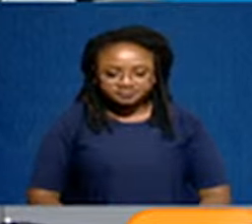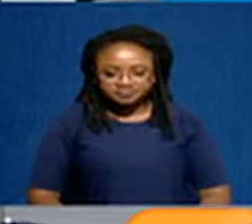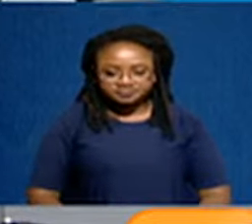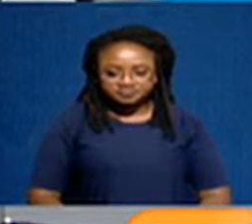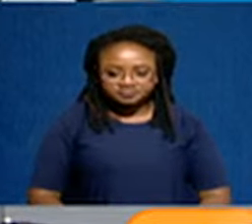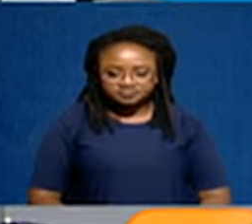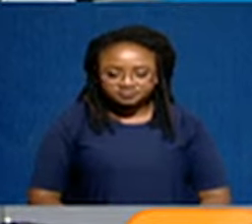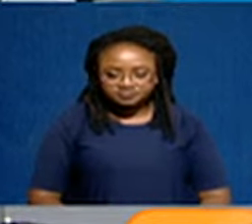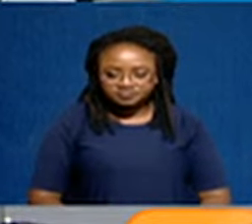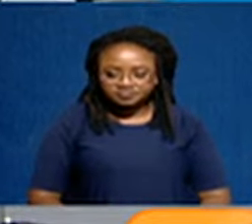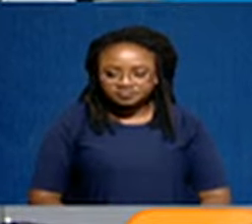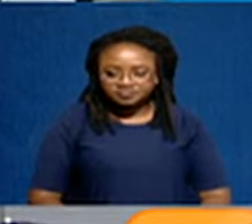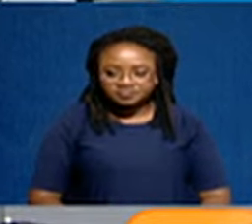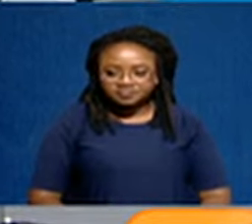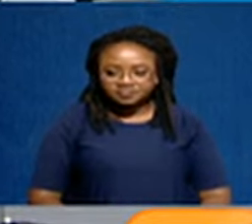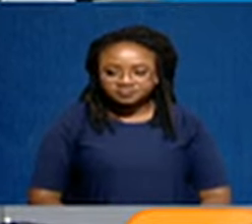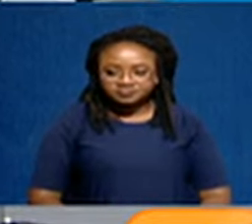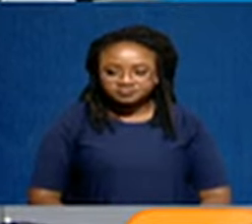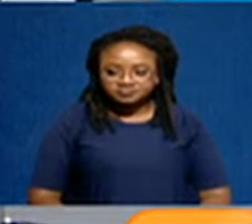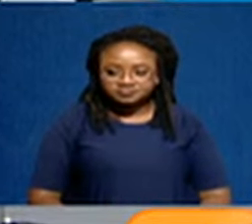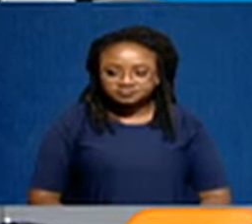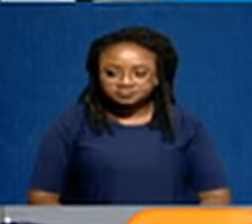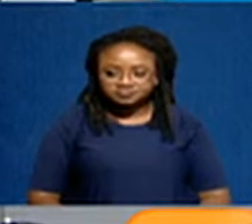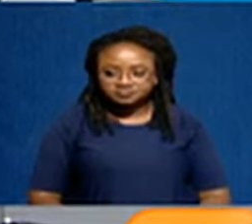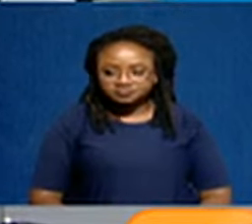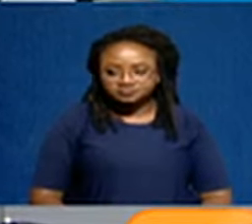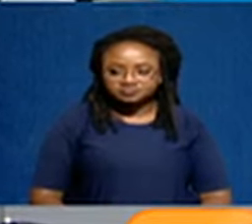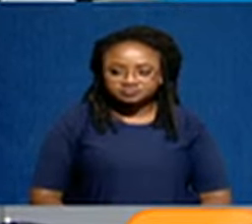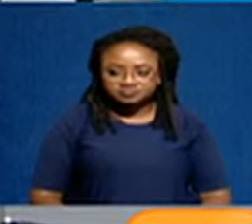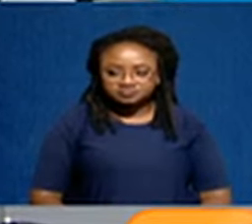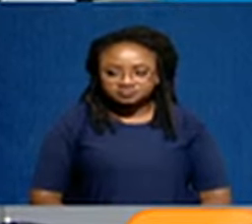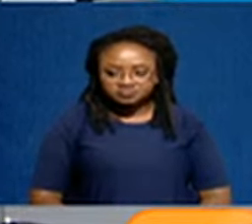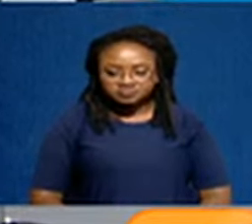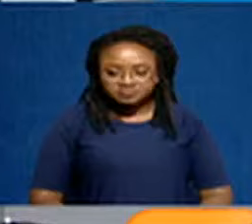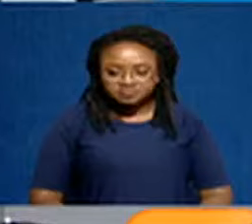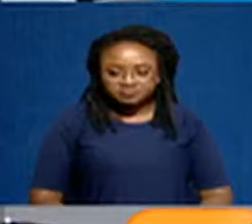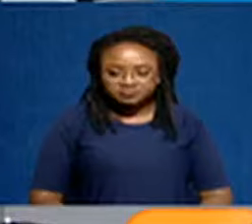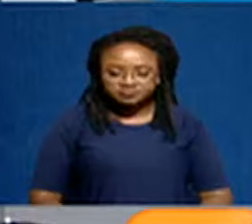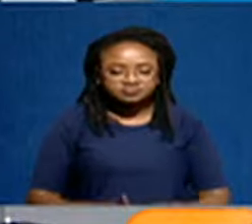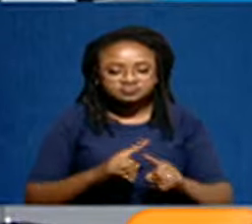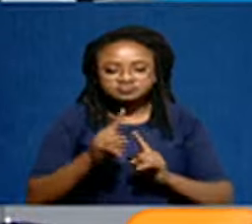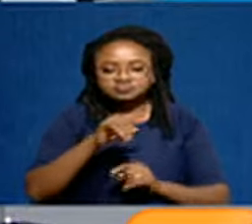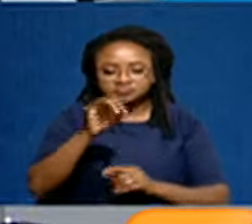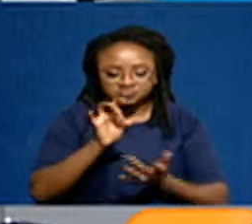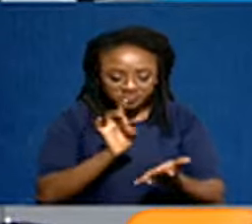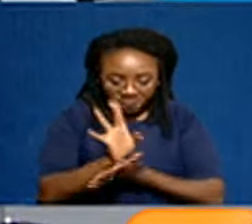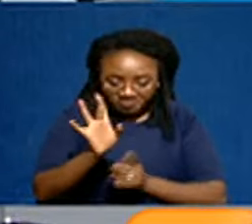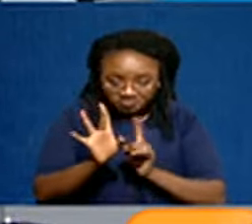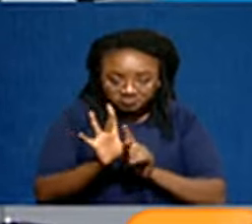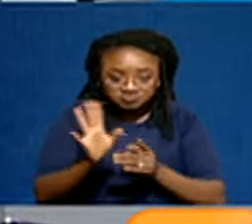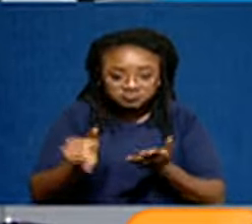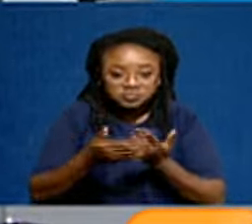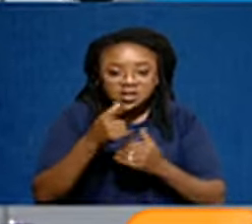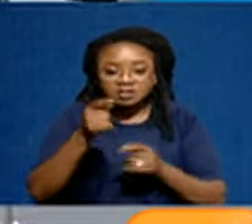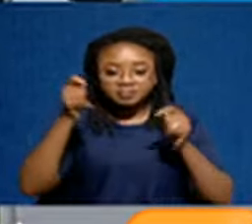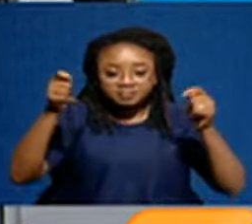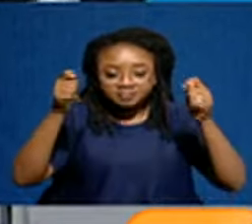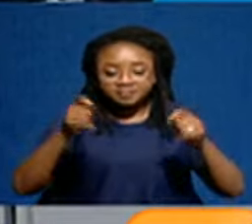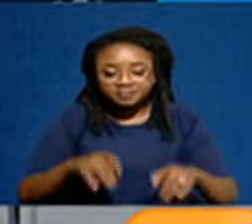to say, I will go this route because another county has been affected and so on and so forth. But how will sacking them stop the strike?